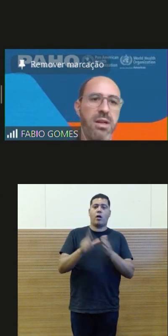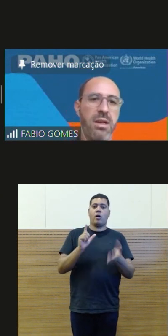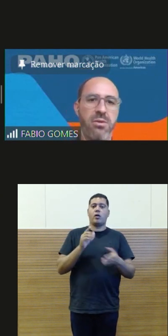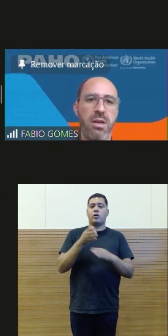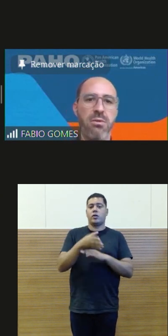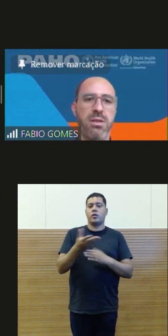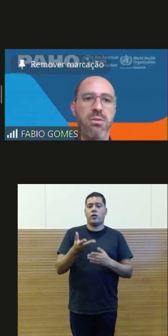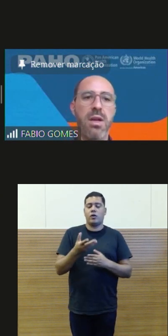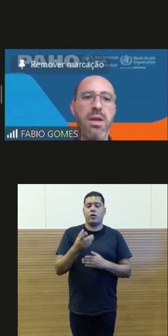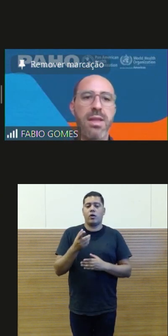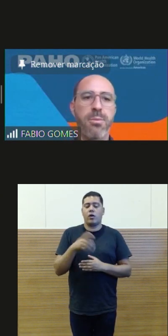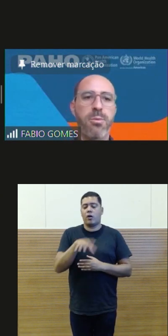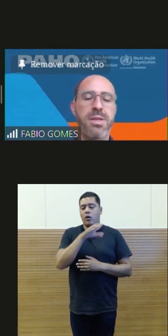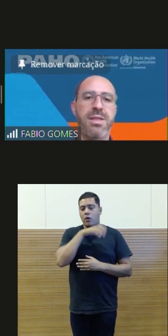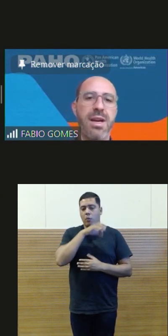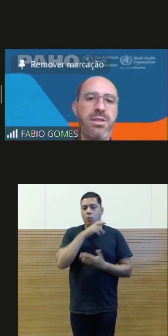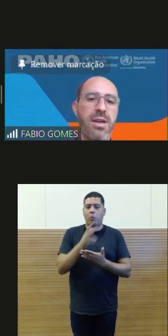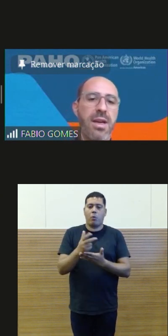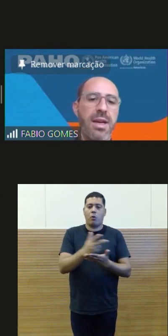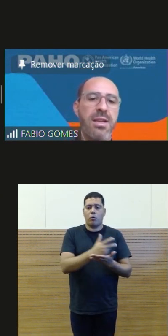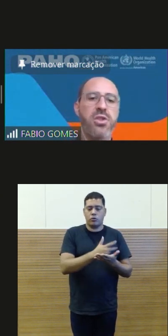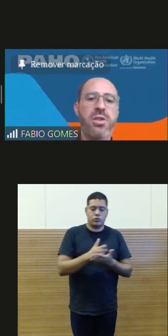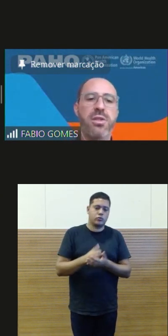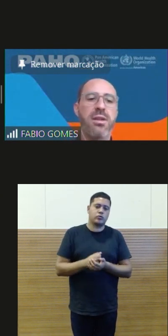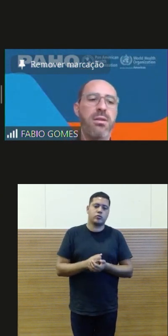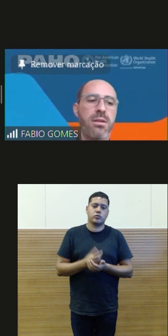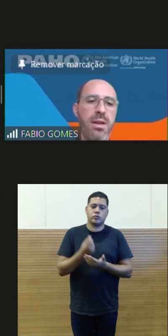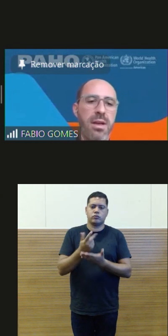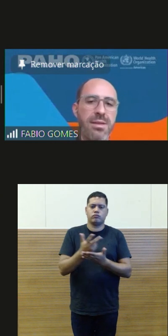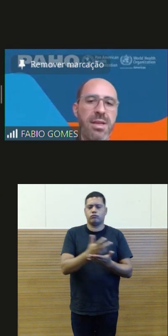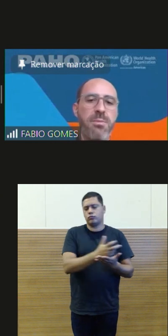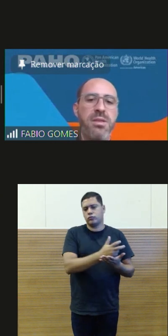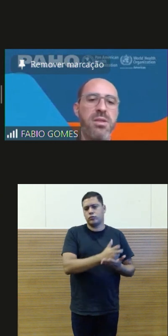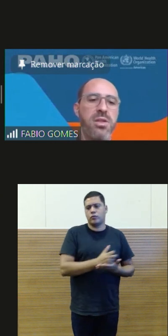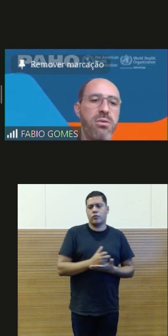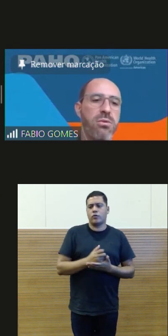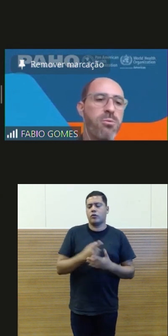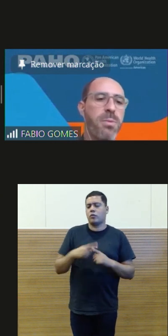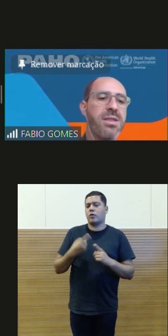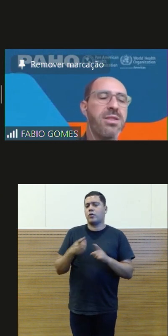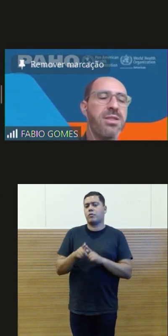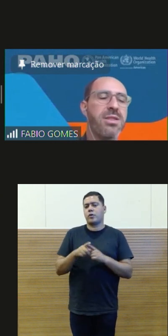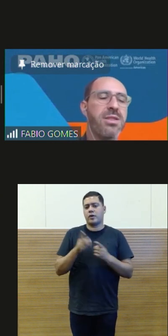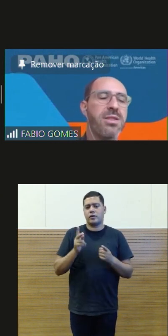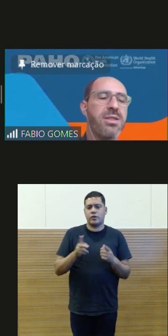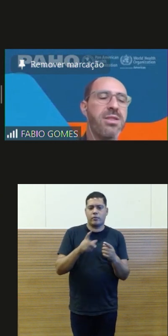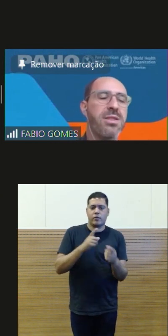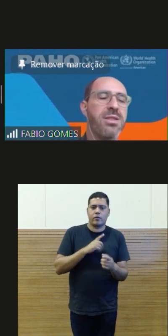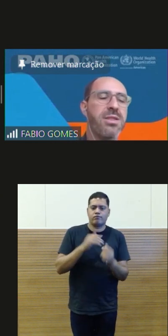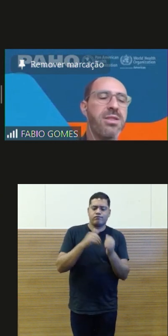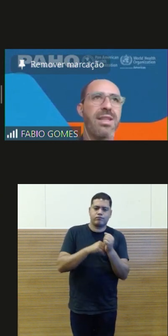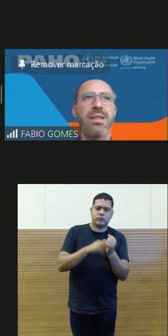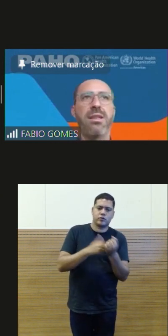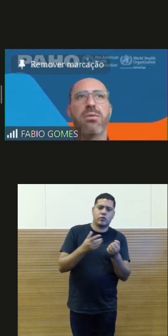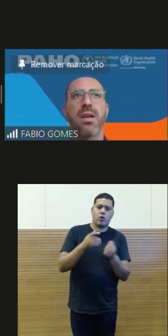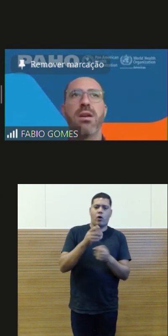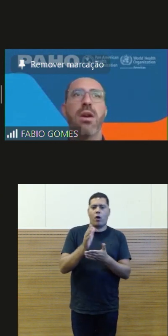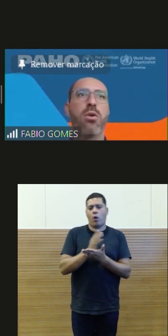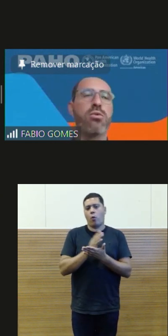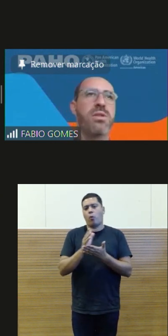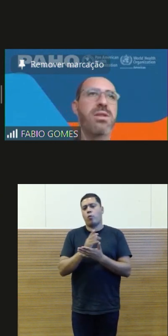wanted before joining with regards to advertisement regulation, we have always